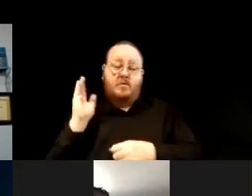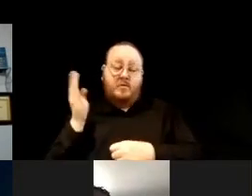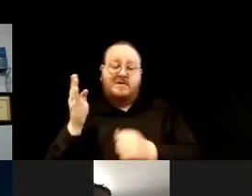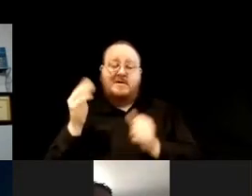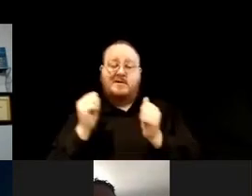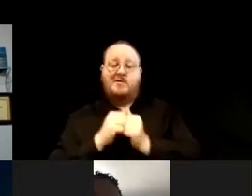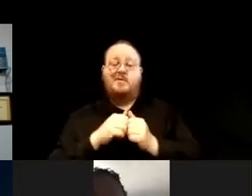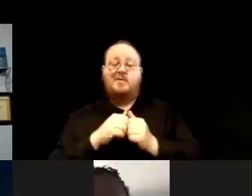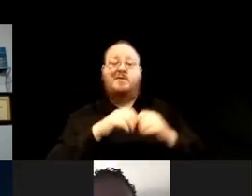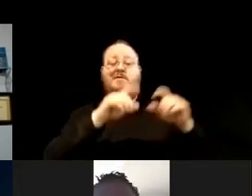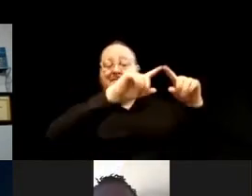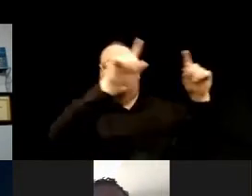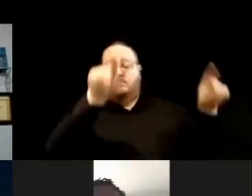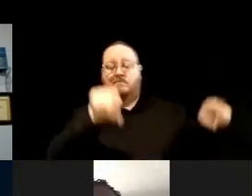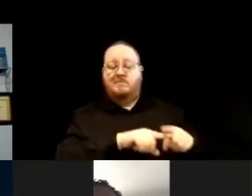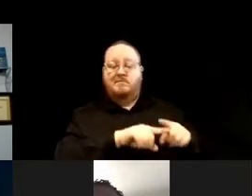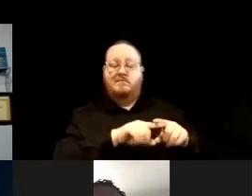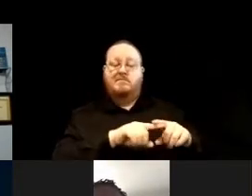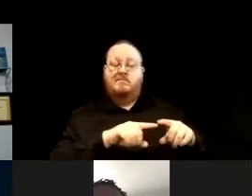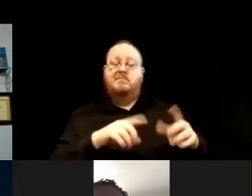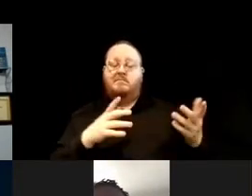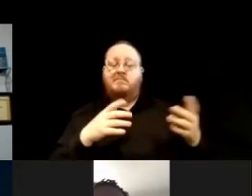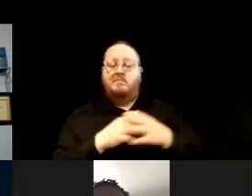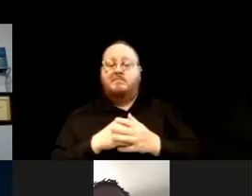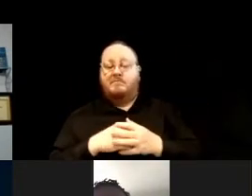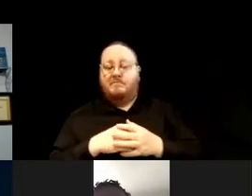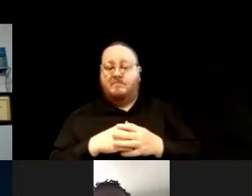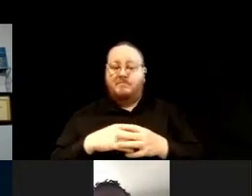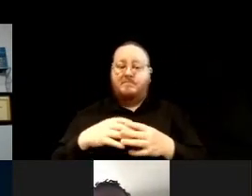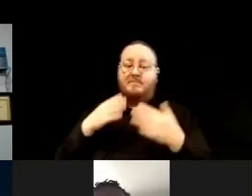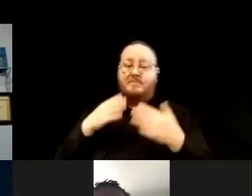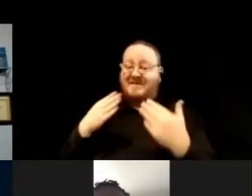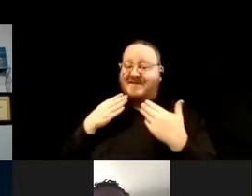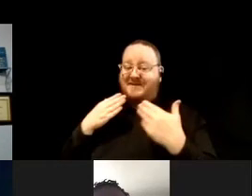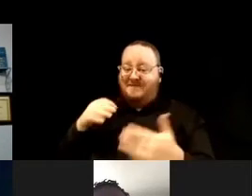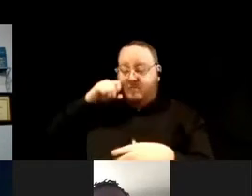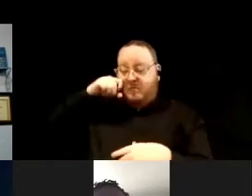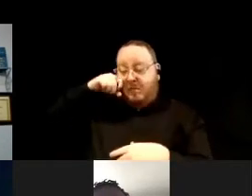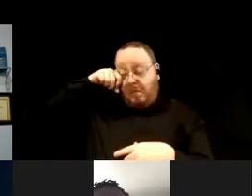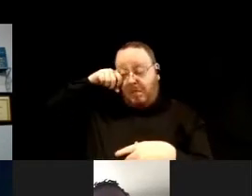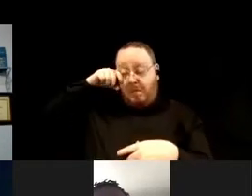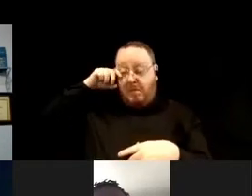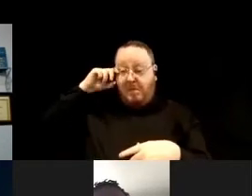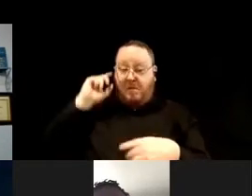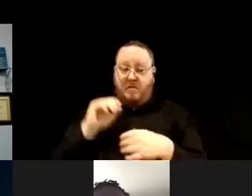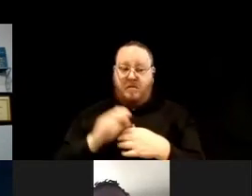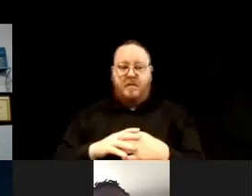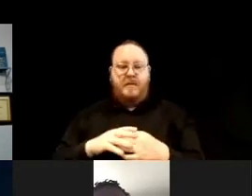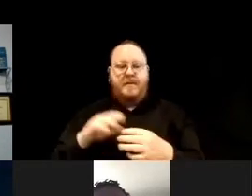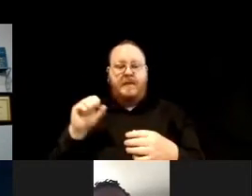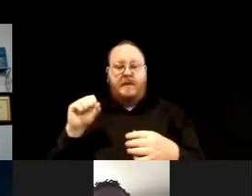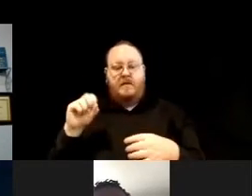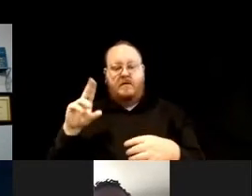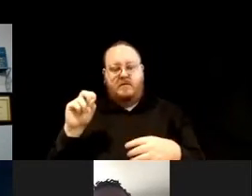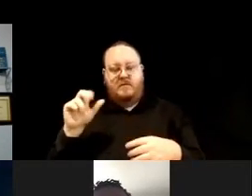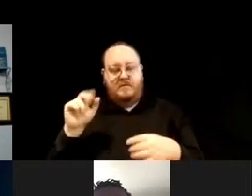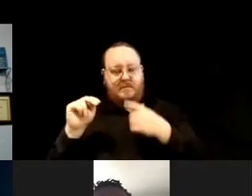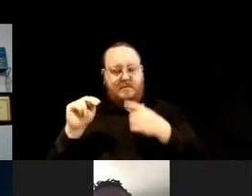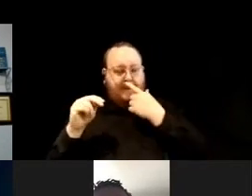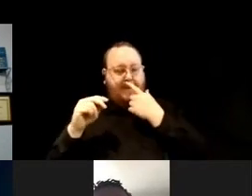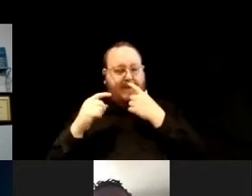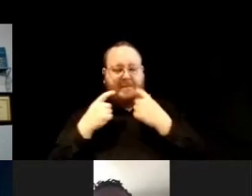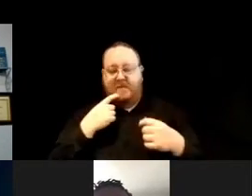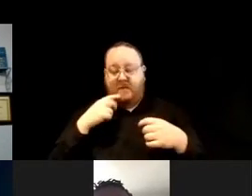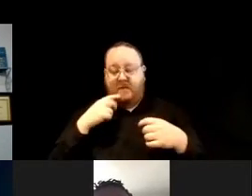it. Yeah. Great. Thank you. Sure. So we've got a question. If you share your screen, is